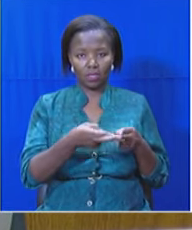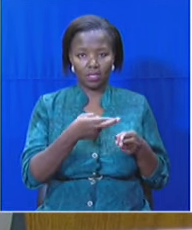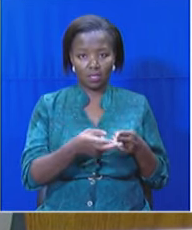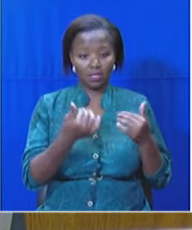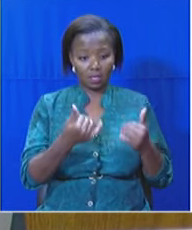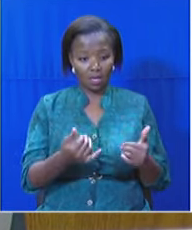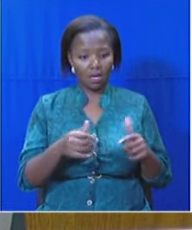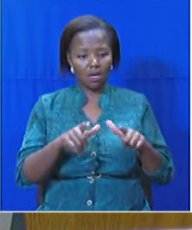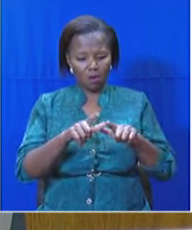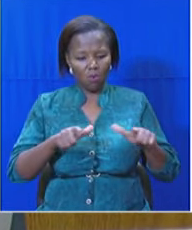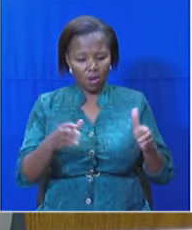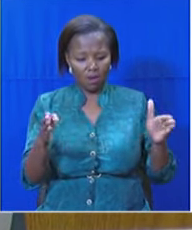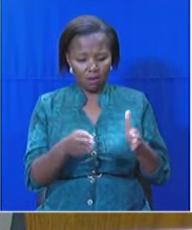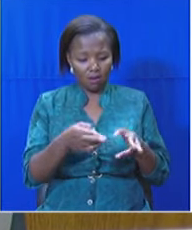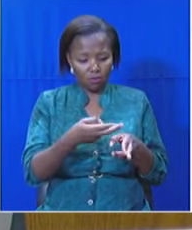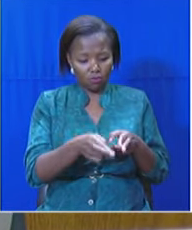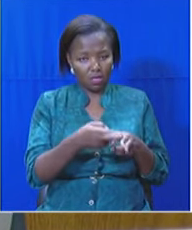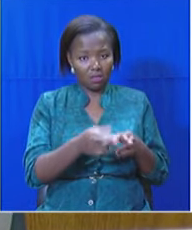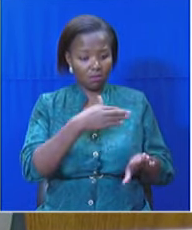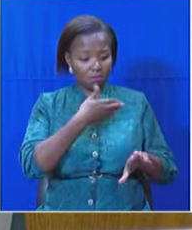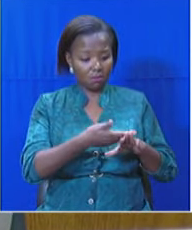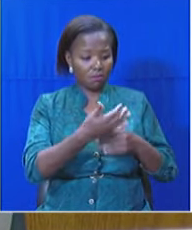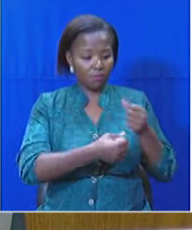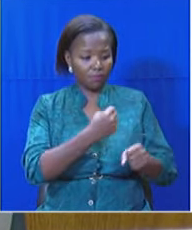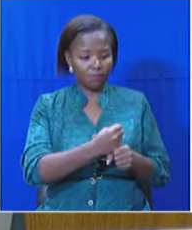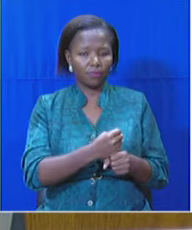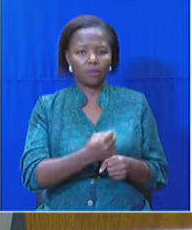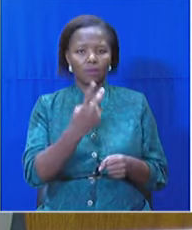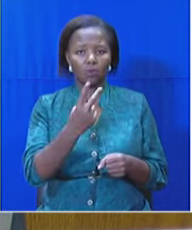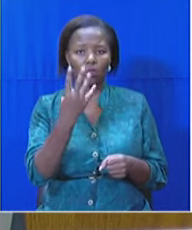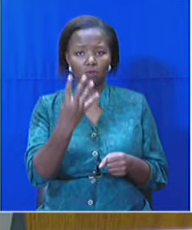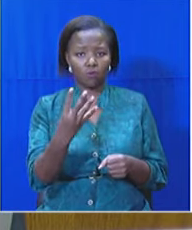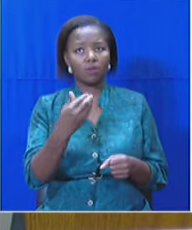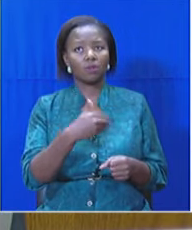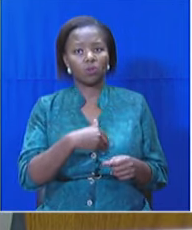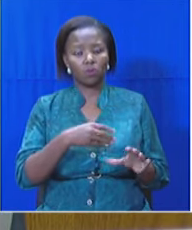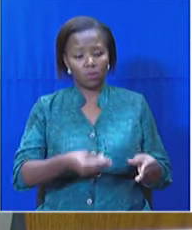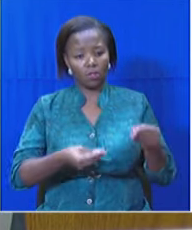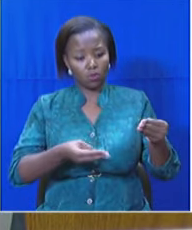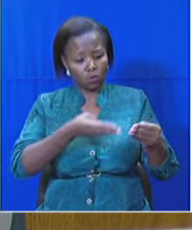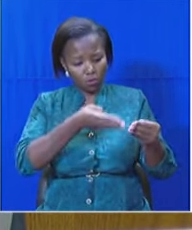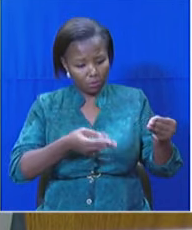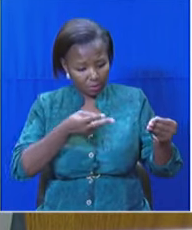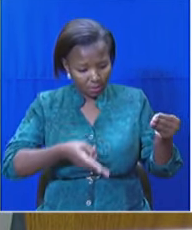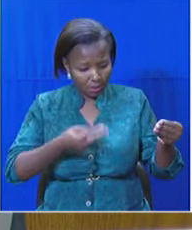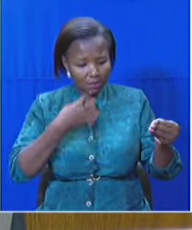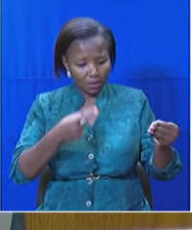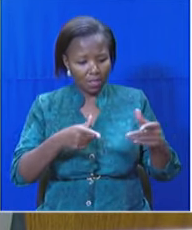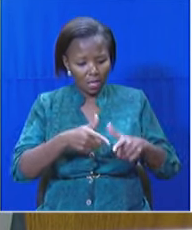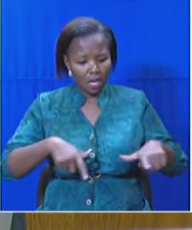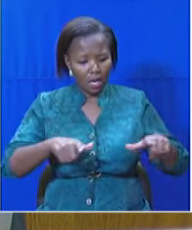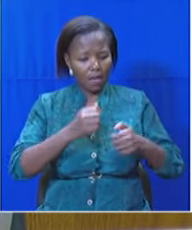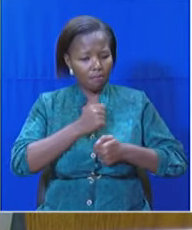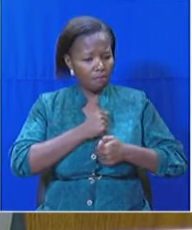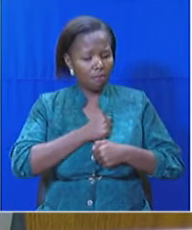rented certain land for 24 years. The other day they asked me, here is a document, look at it, when will this land become mine? And